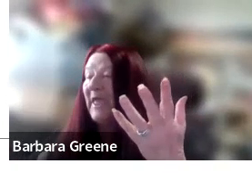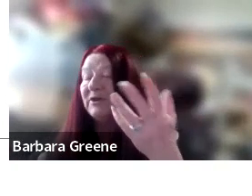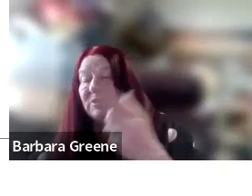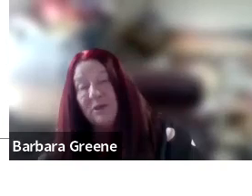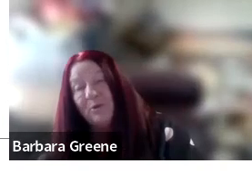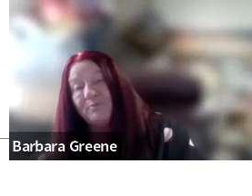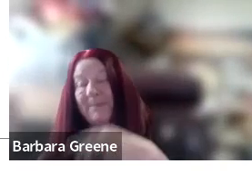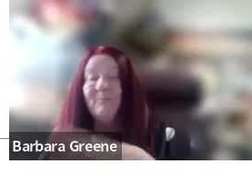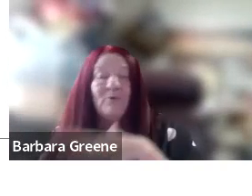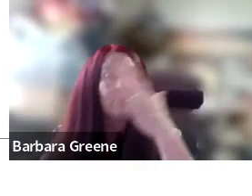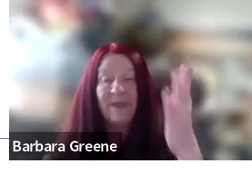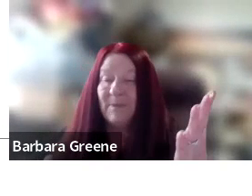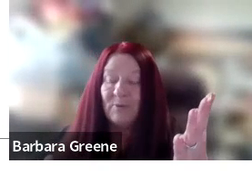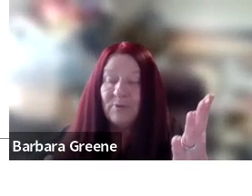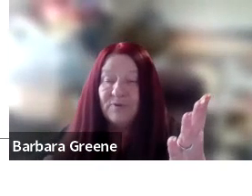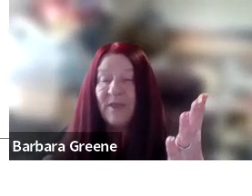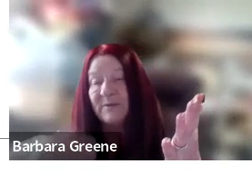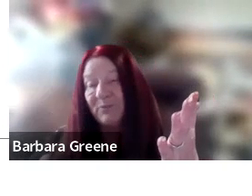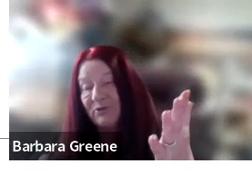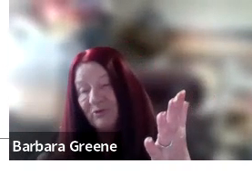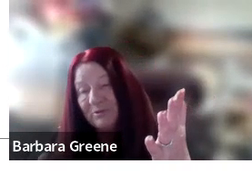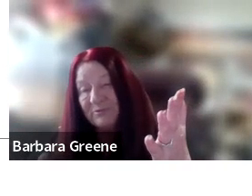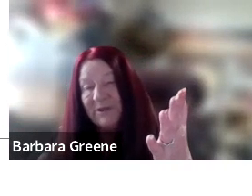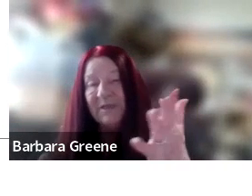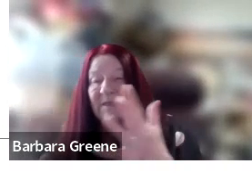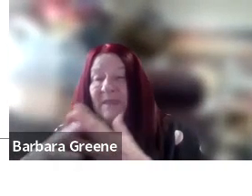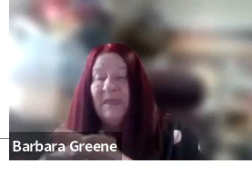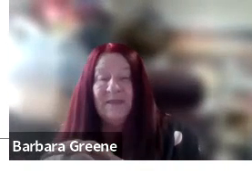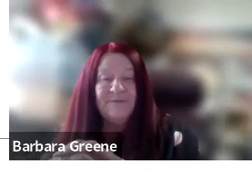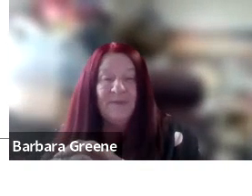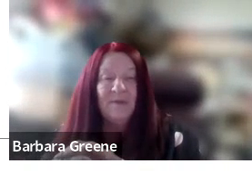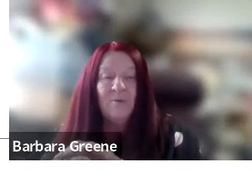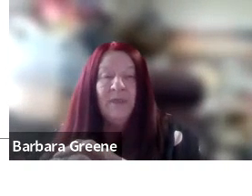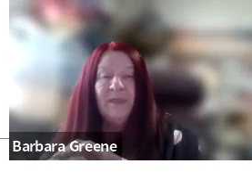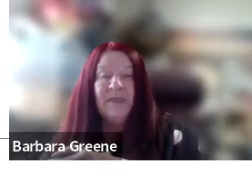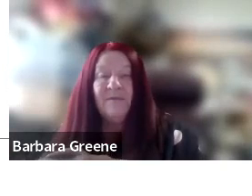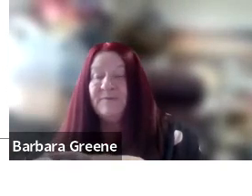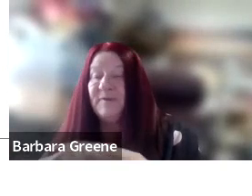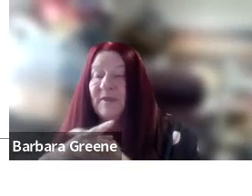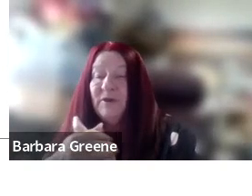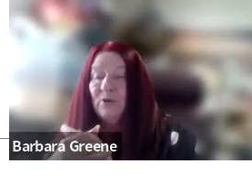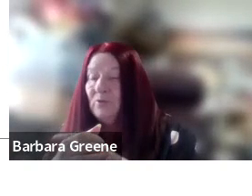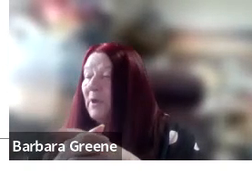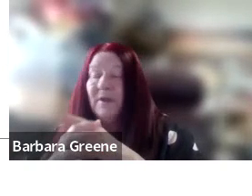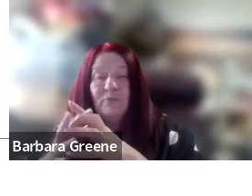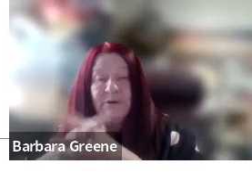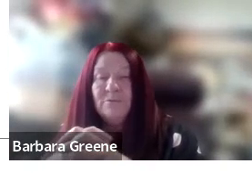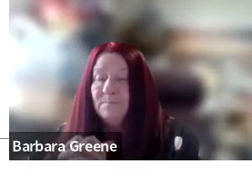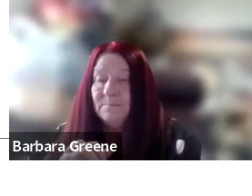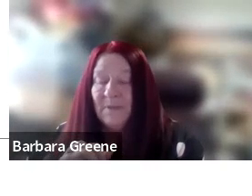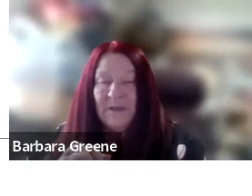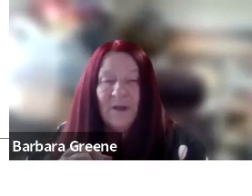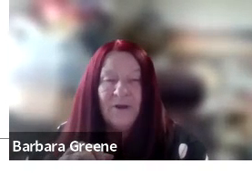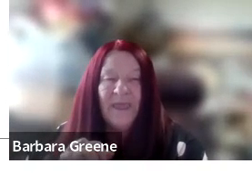mom, dad, and the youth, maybe for grandmother who's caring for the children. And so it gives us a new